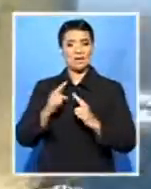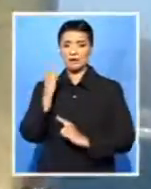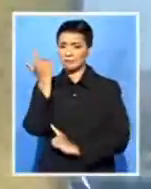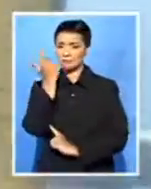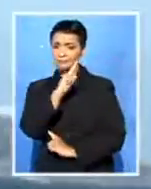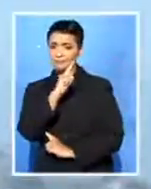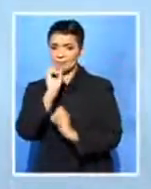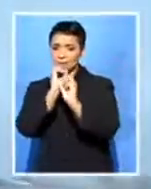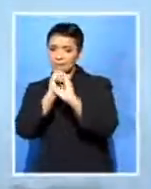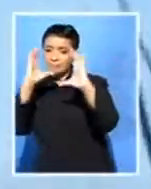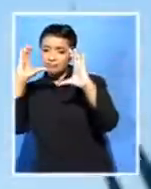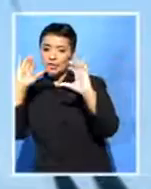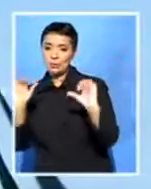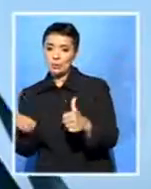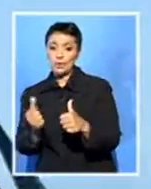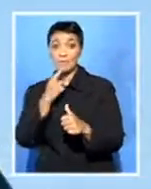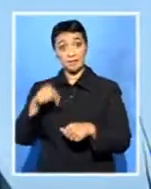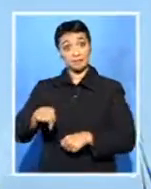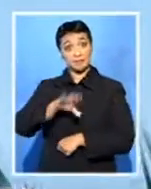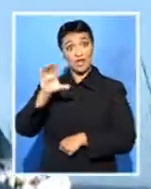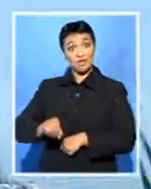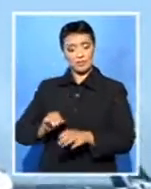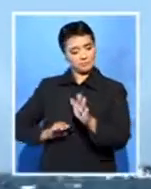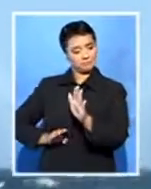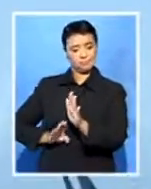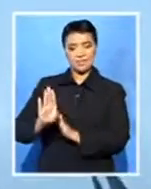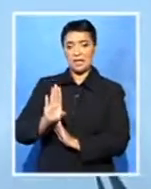all fronts. Local sailors are flourishing, and the race could well